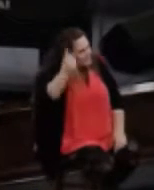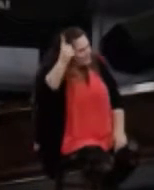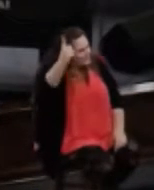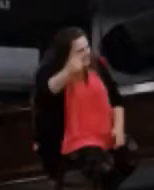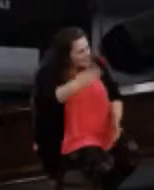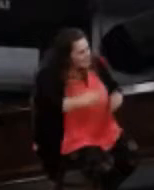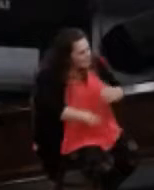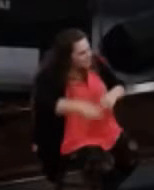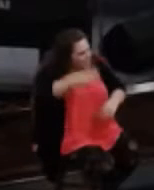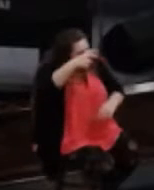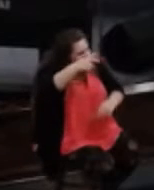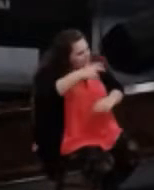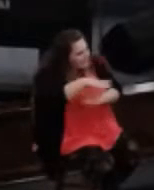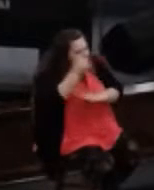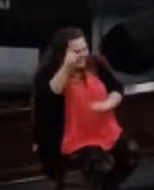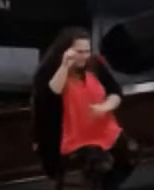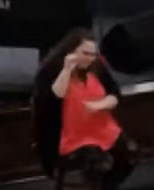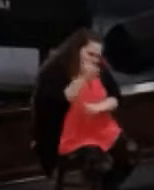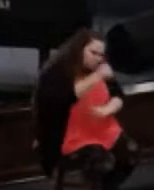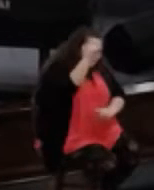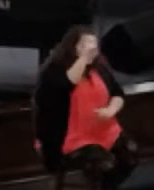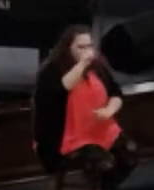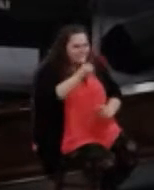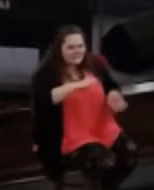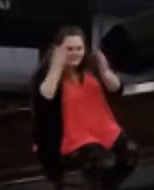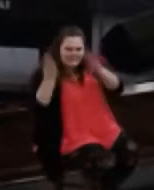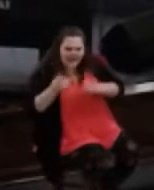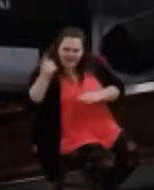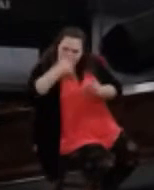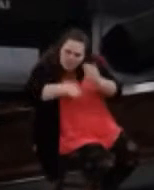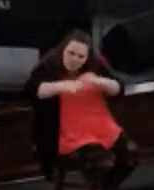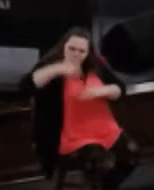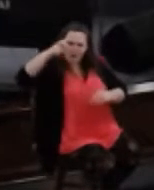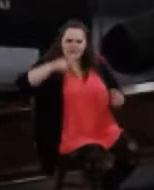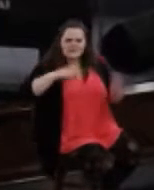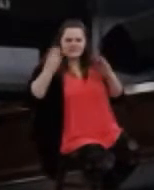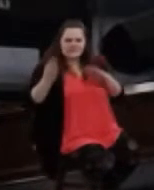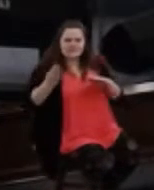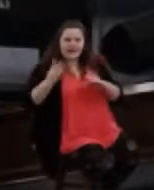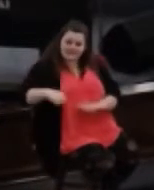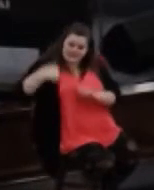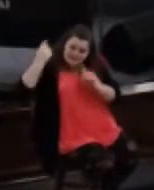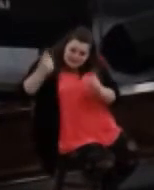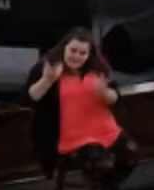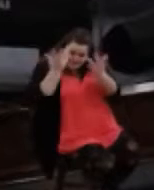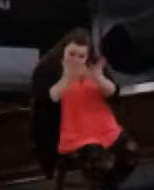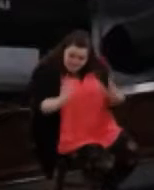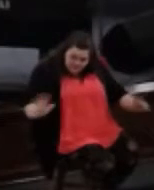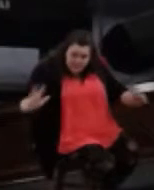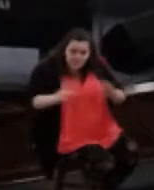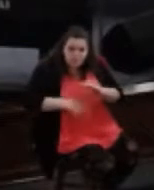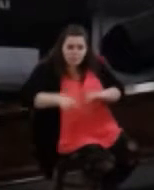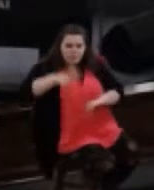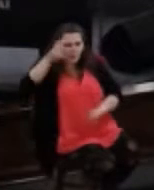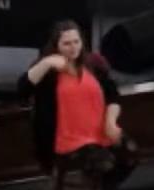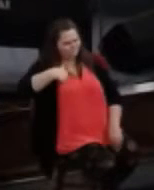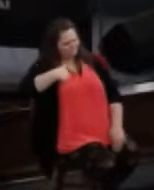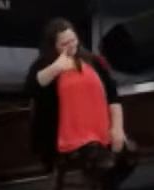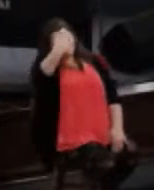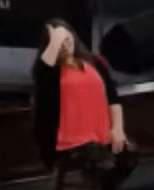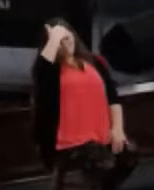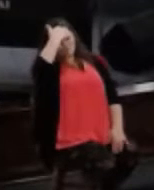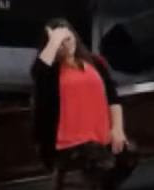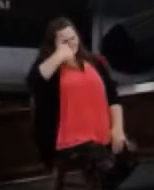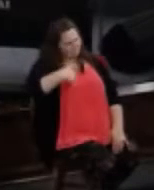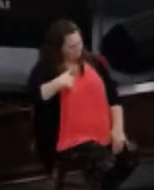rose from the dead. He conquered death and he rose from the dead. And because he rose from the dead, I know I will